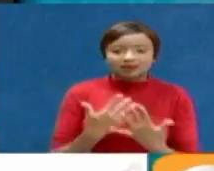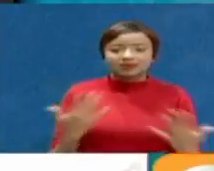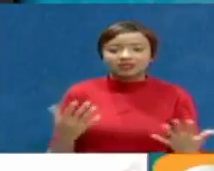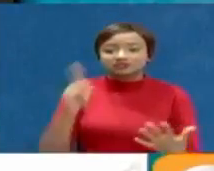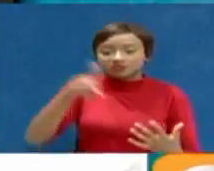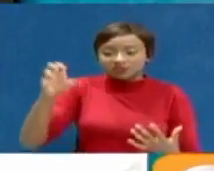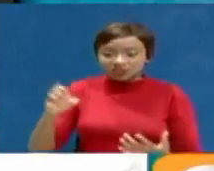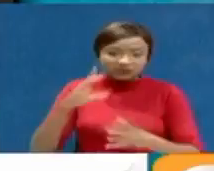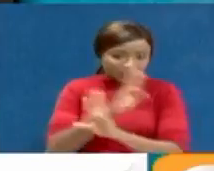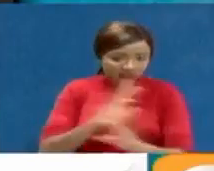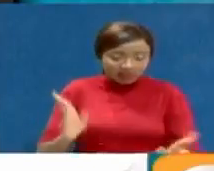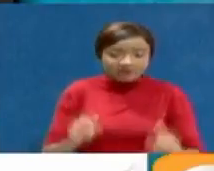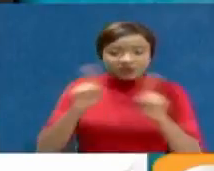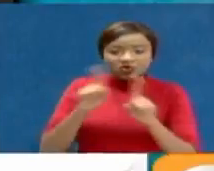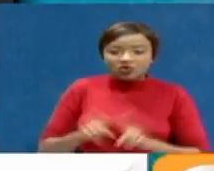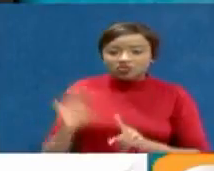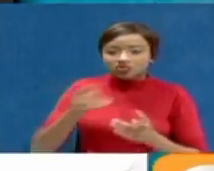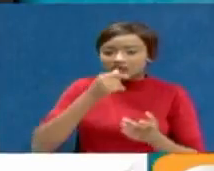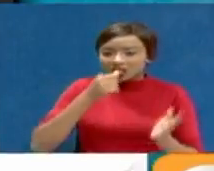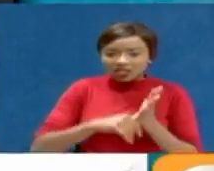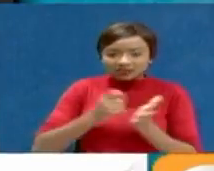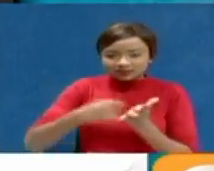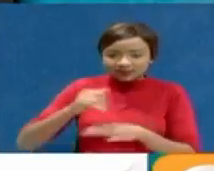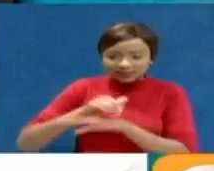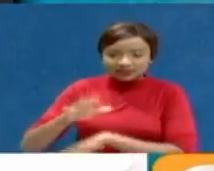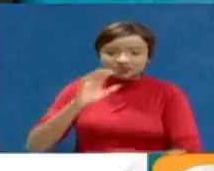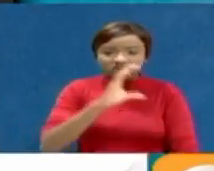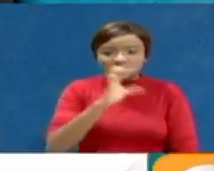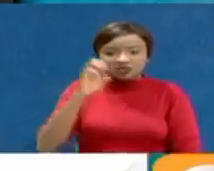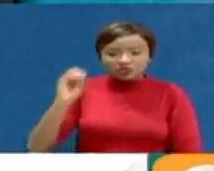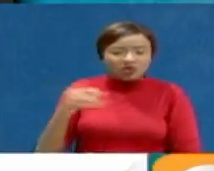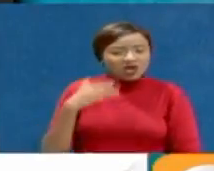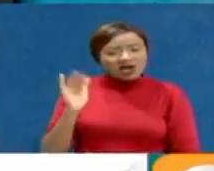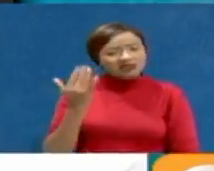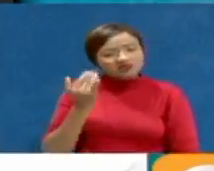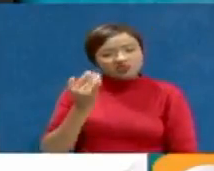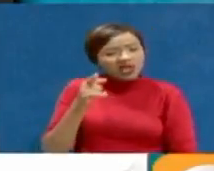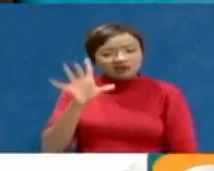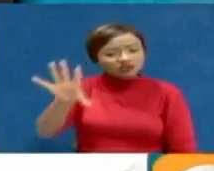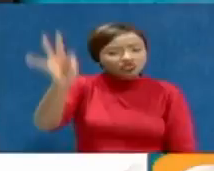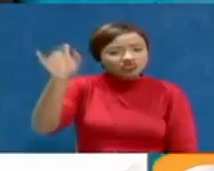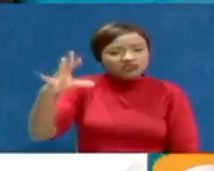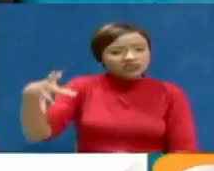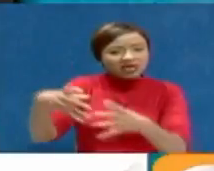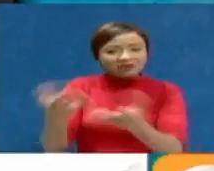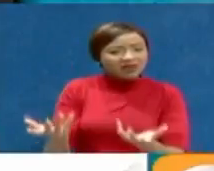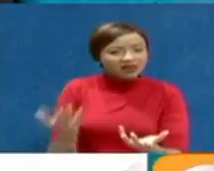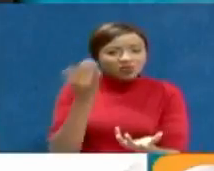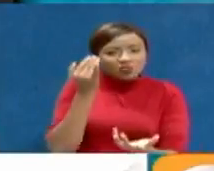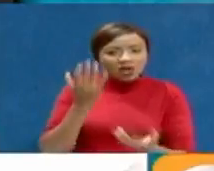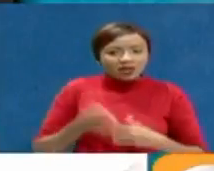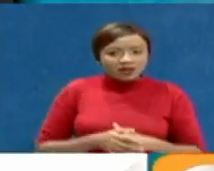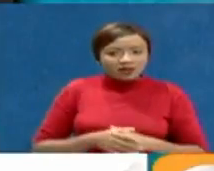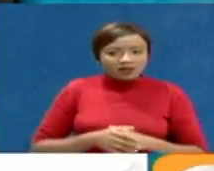Procurement Director Charles Juma wrote to his CEO in April and June, raising questions why Kilig was chosen in direct procurement for a